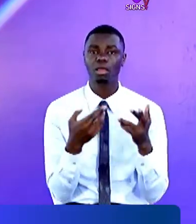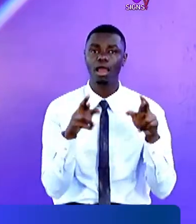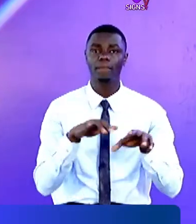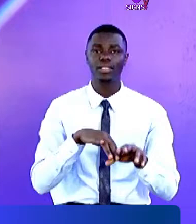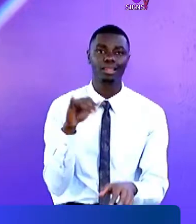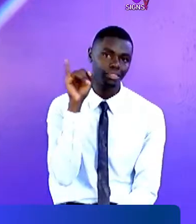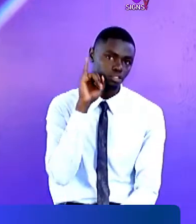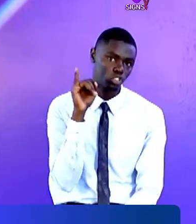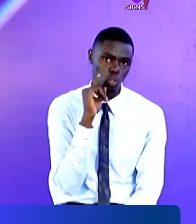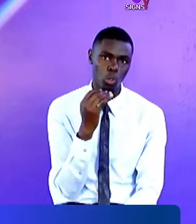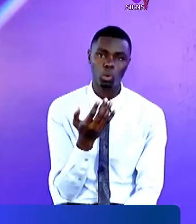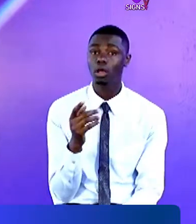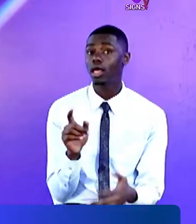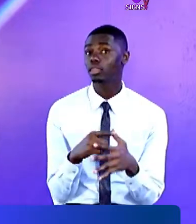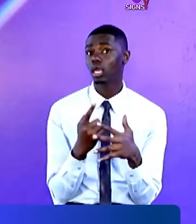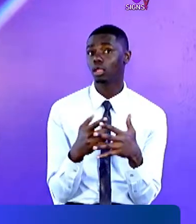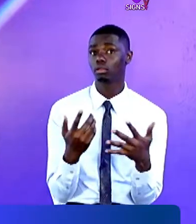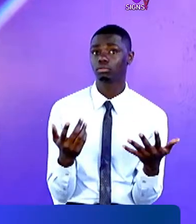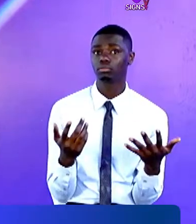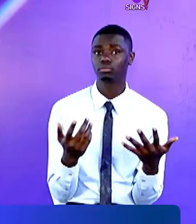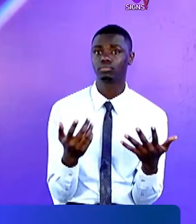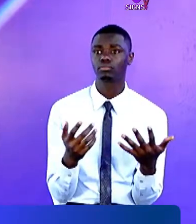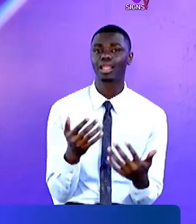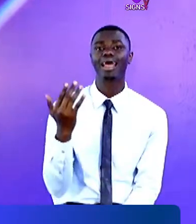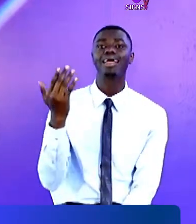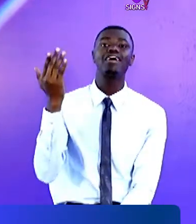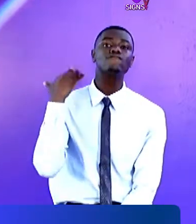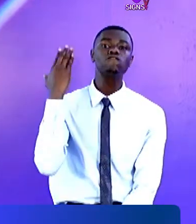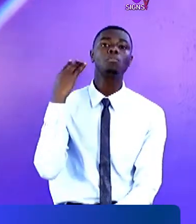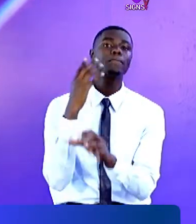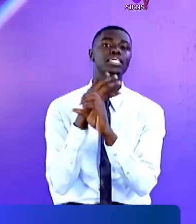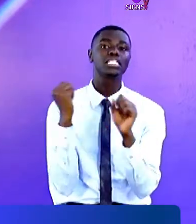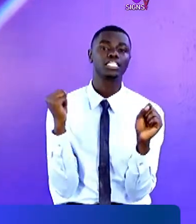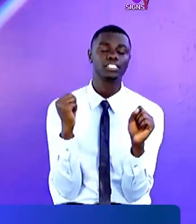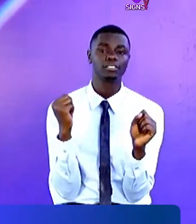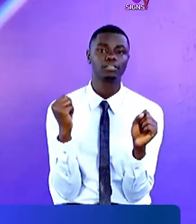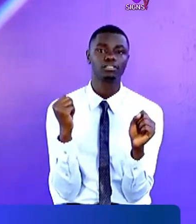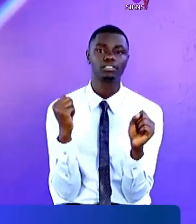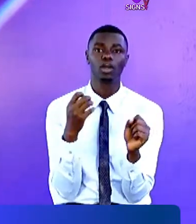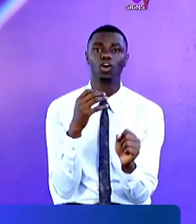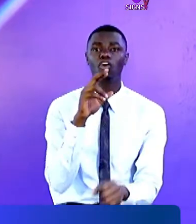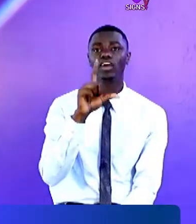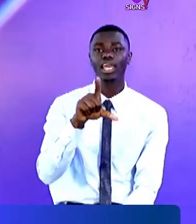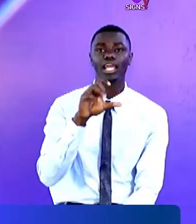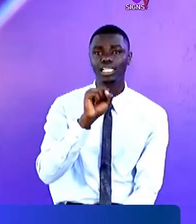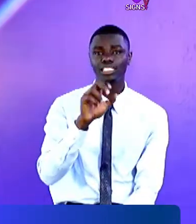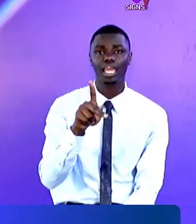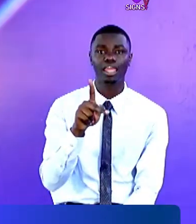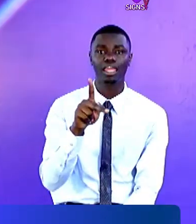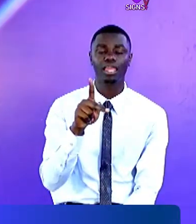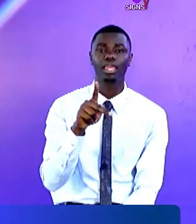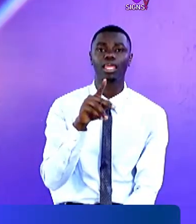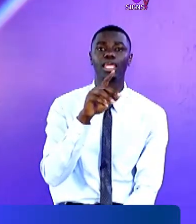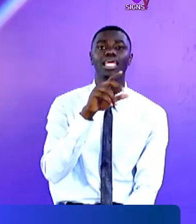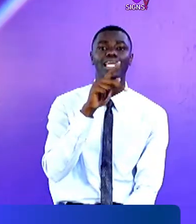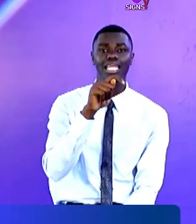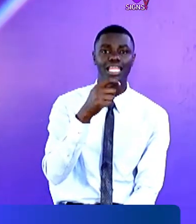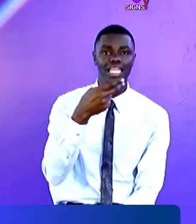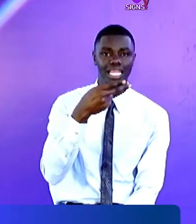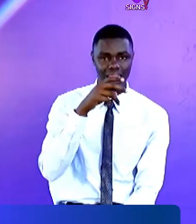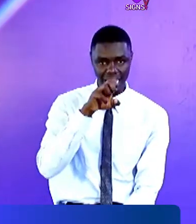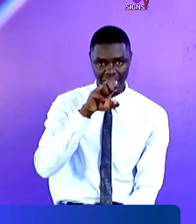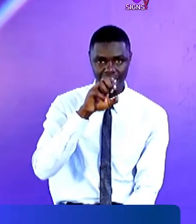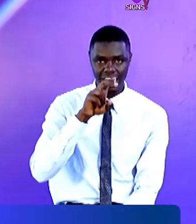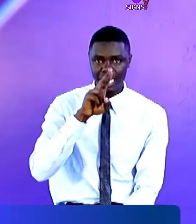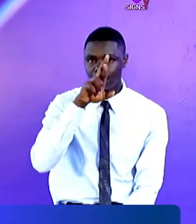Isiolo. Then, the former president of LSK, Eric Theuri, I have to say